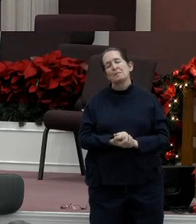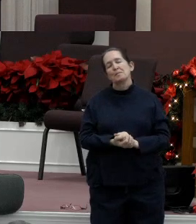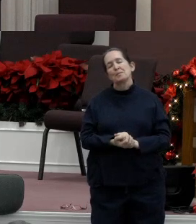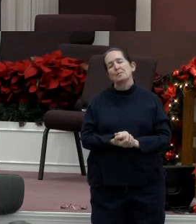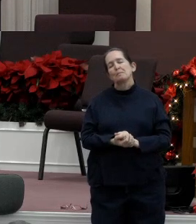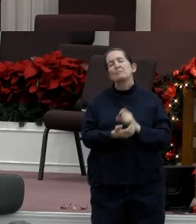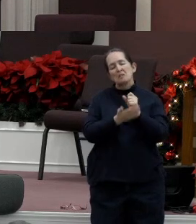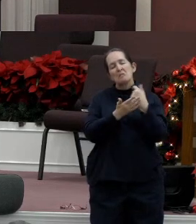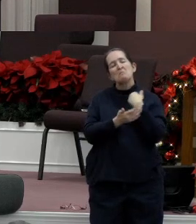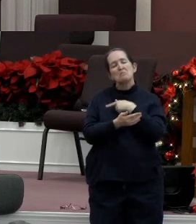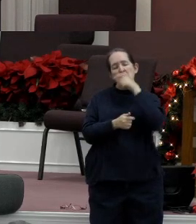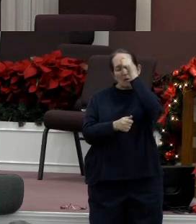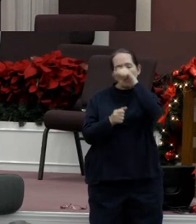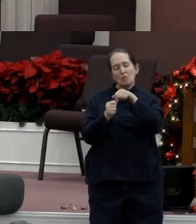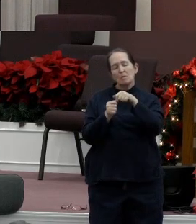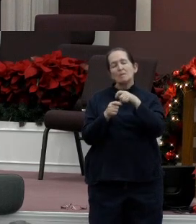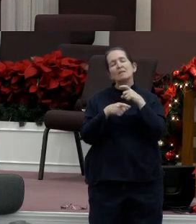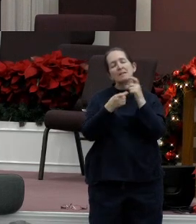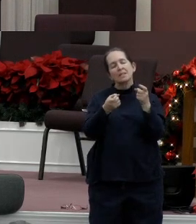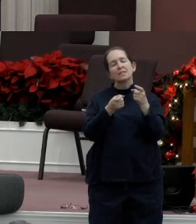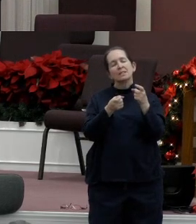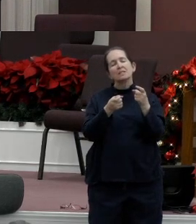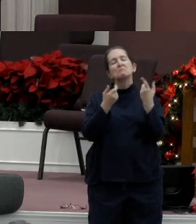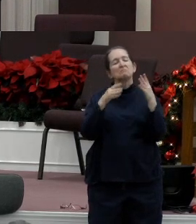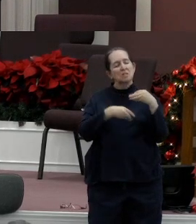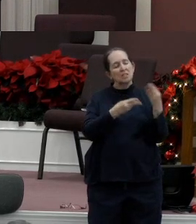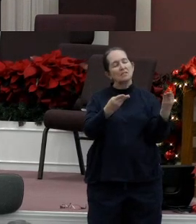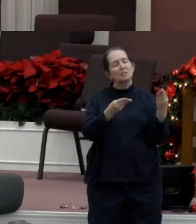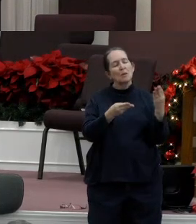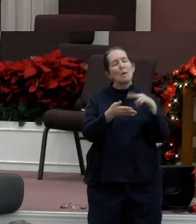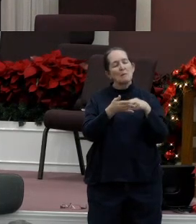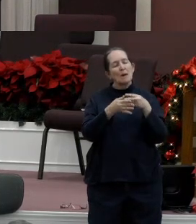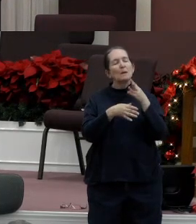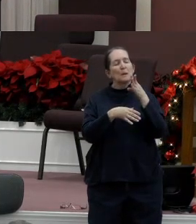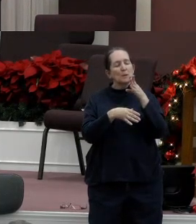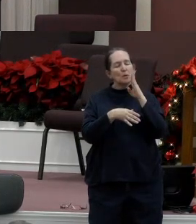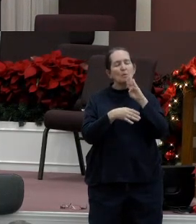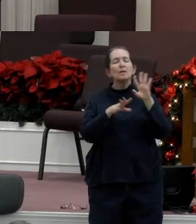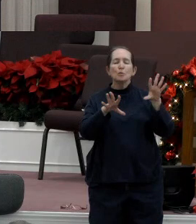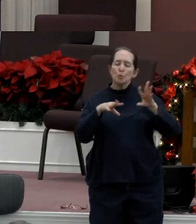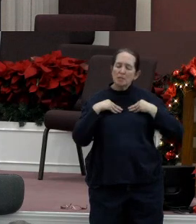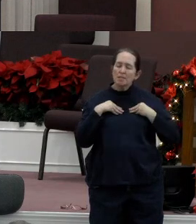Help us to remember that the gifts that are given are meant to be received,